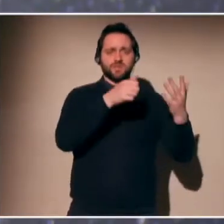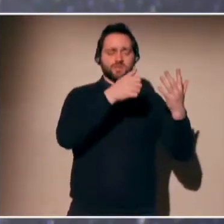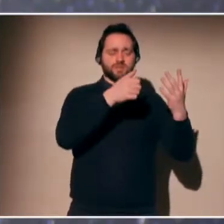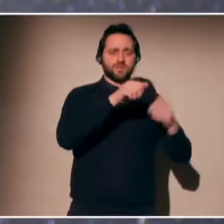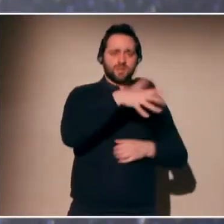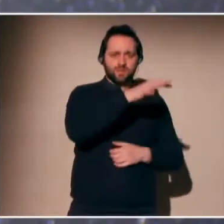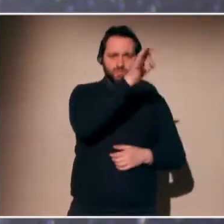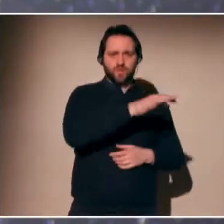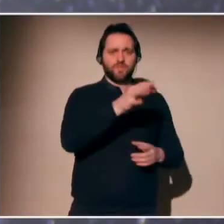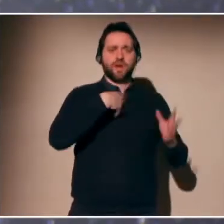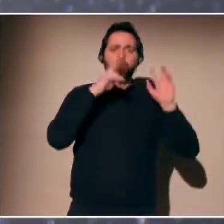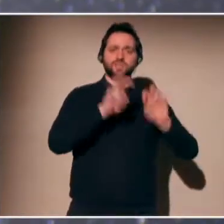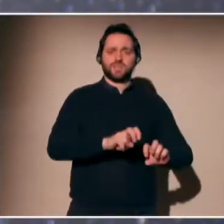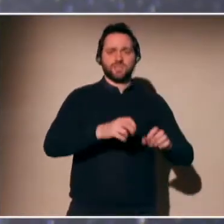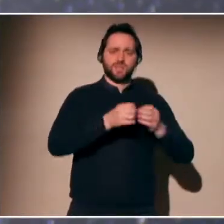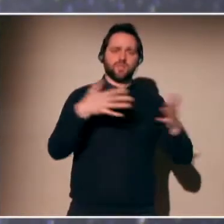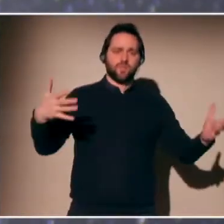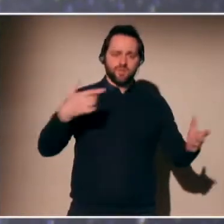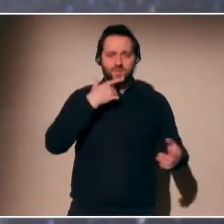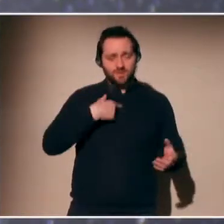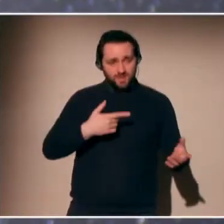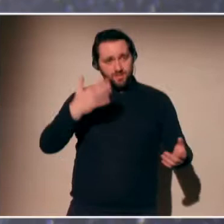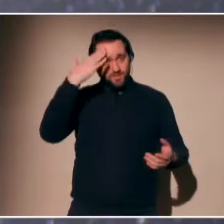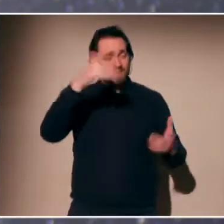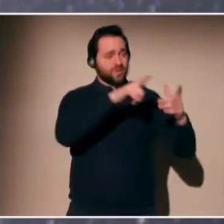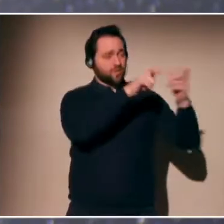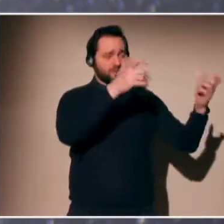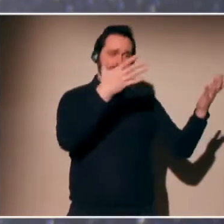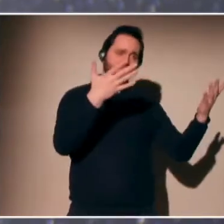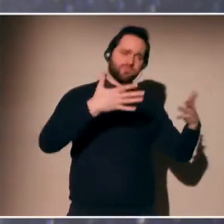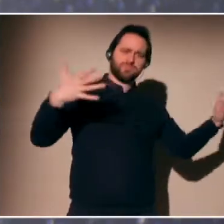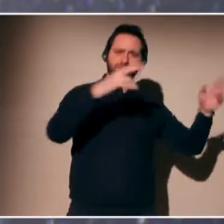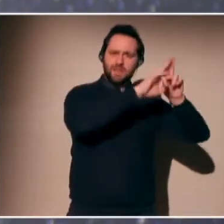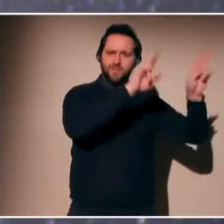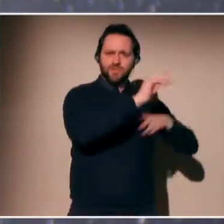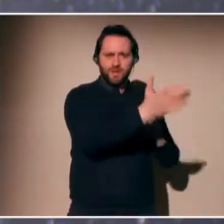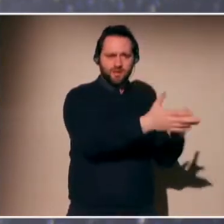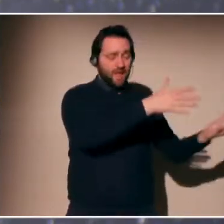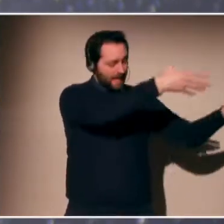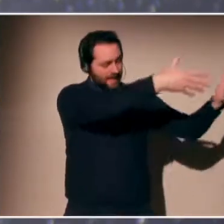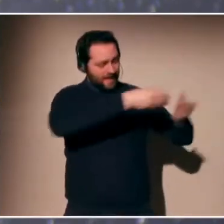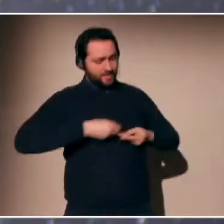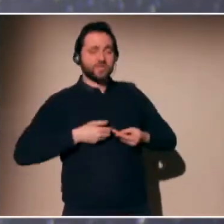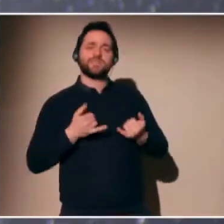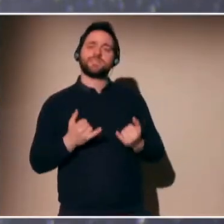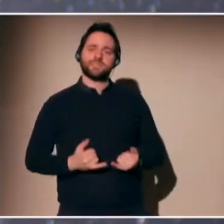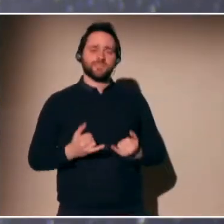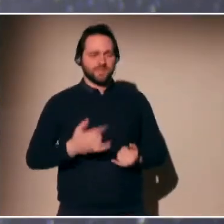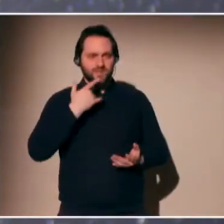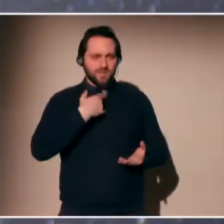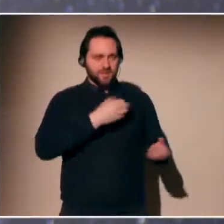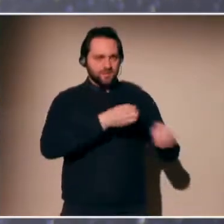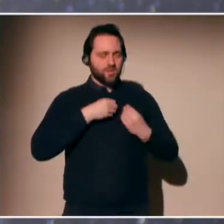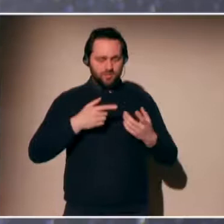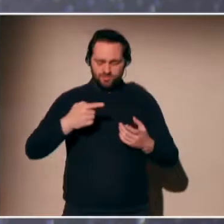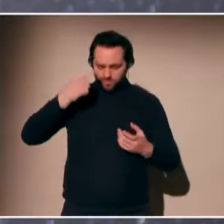value, and 22% in terms of research. So we're trying to attract new